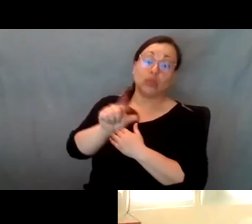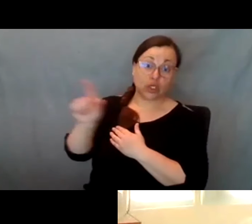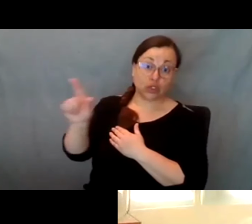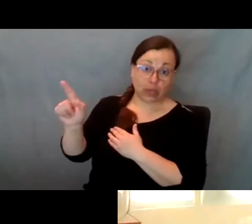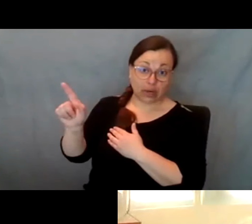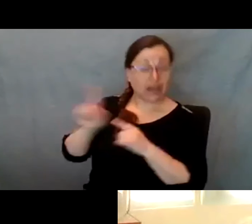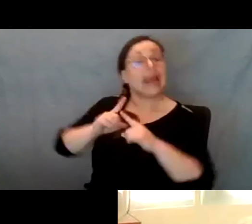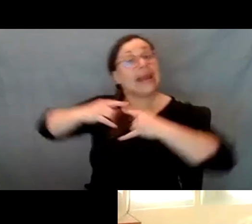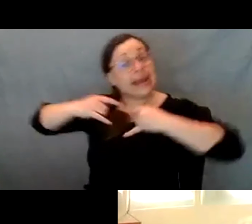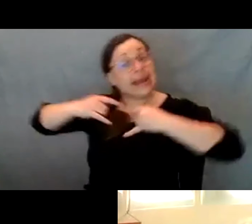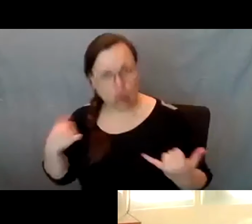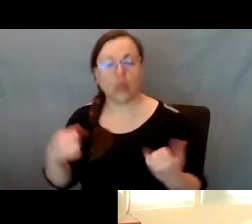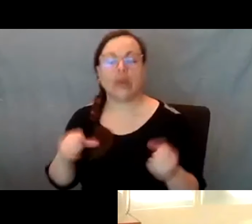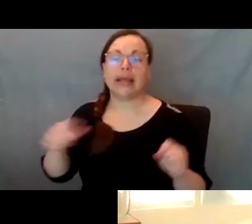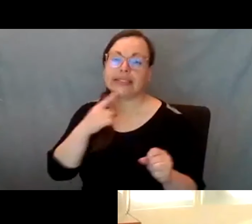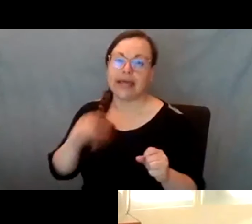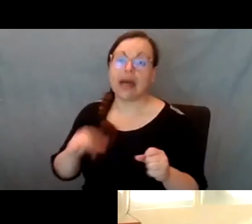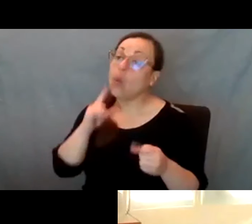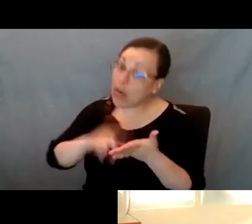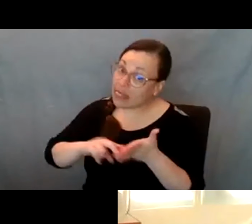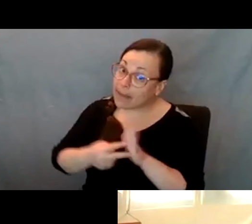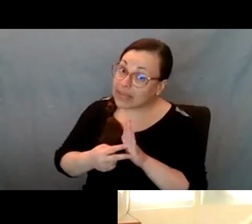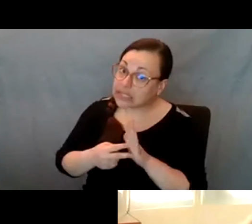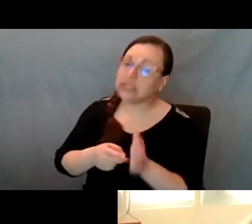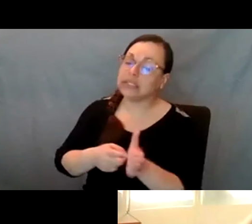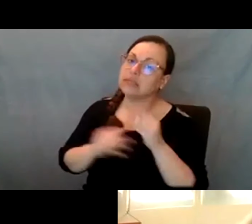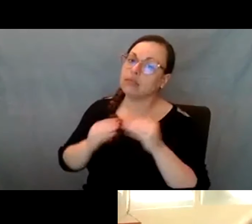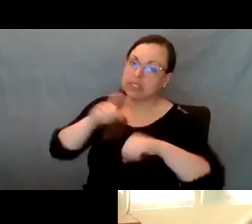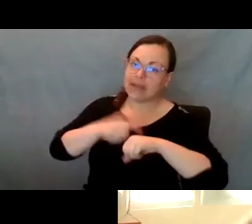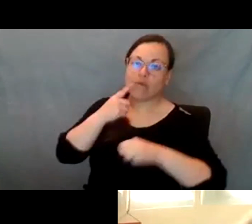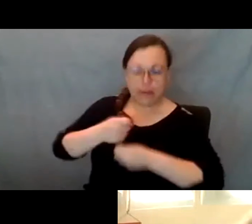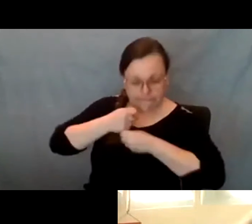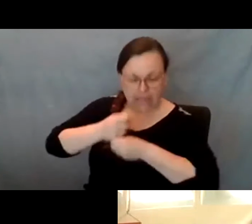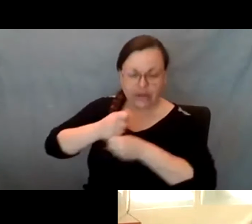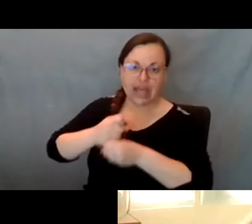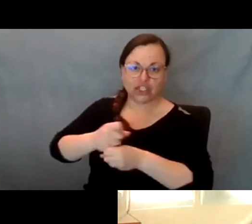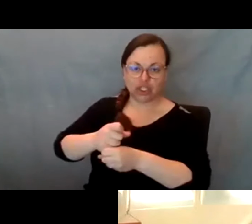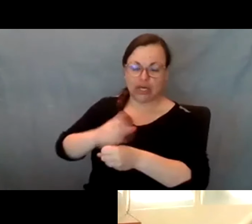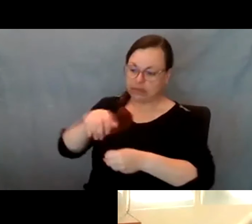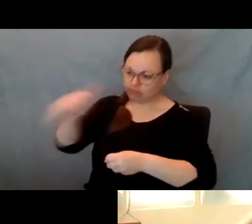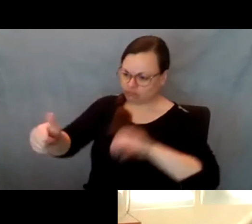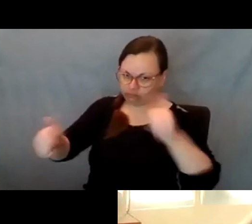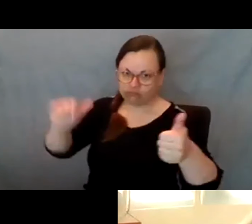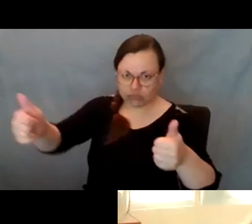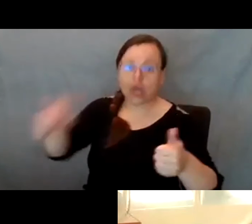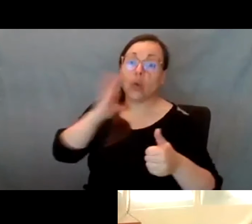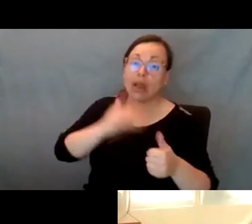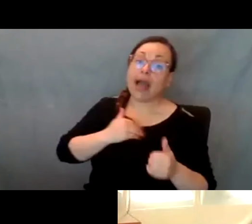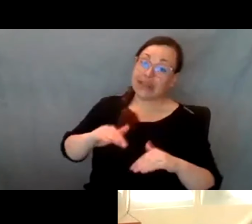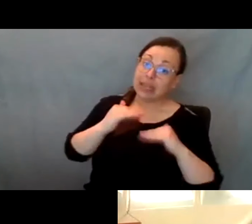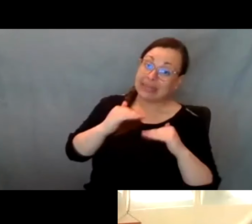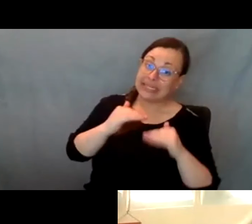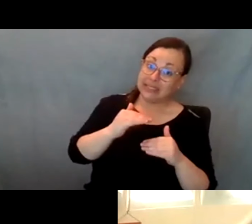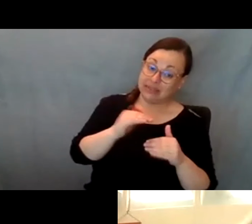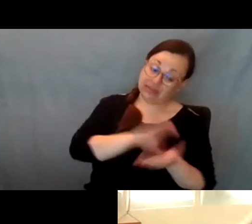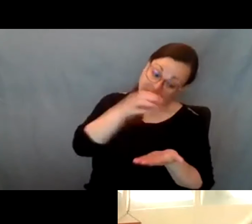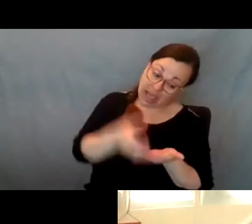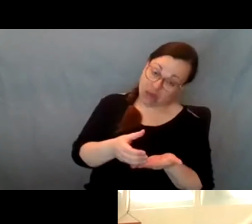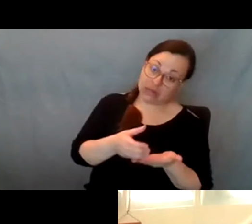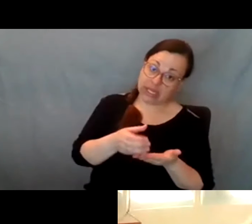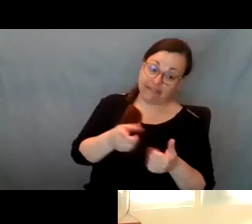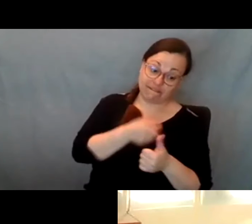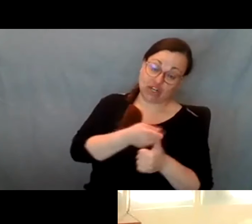for manufacturing scale up. And so there's going to be limited supplies in the first half of the year and much more in the second half of the year.